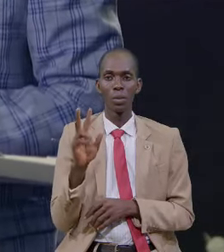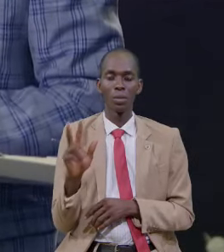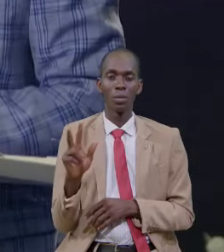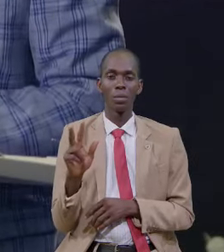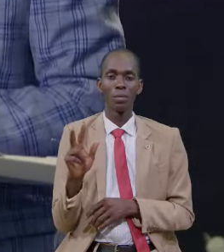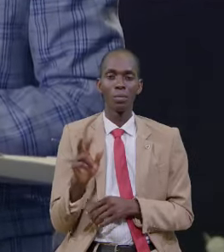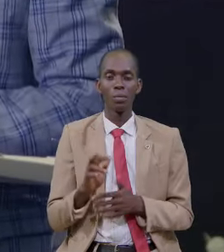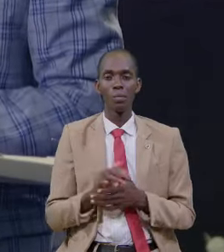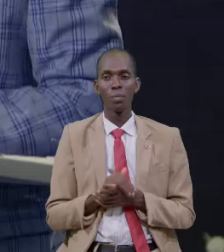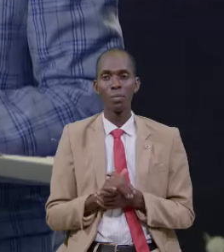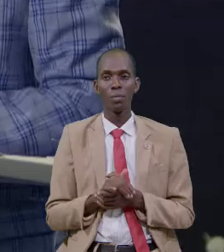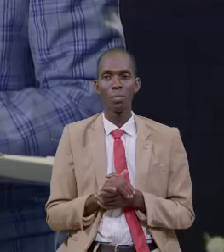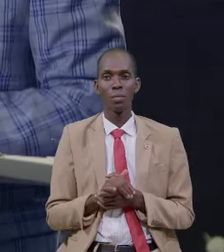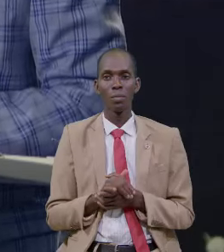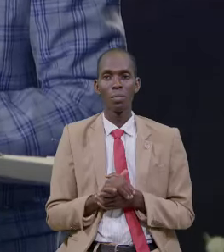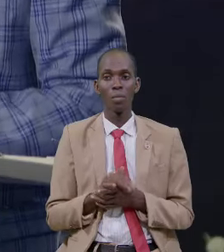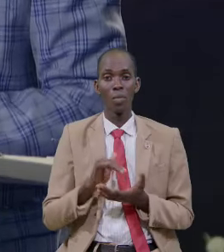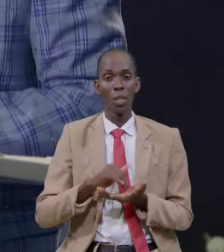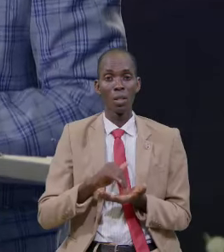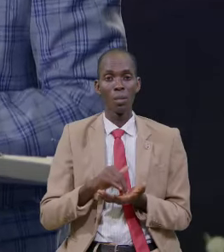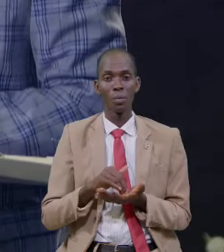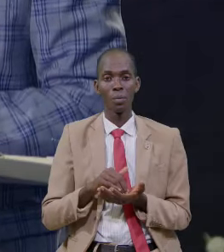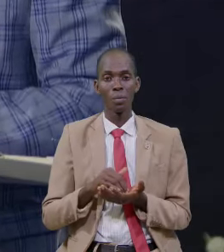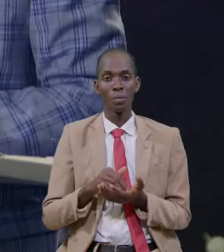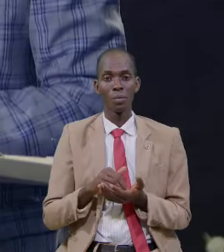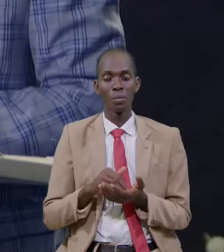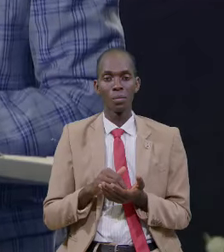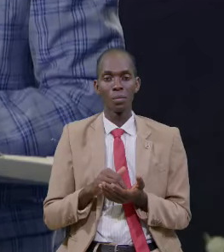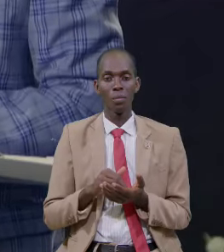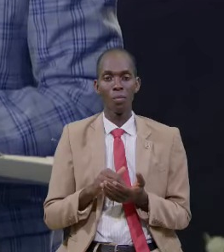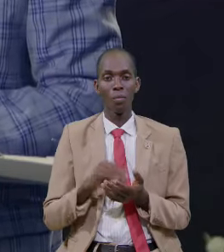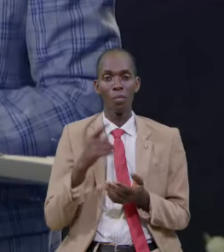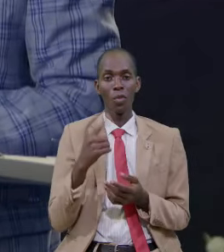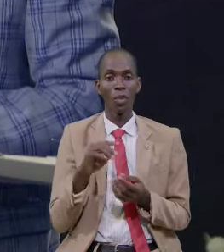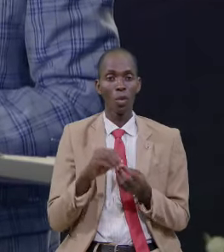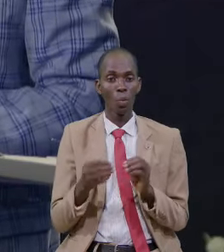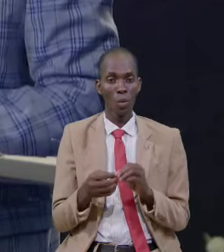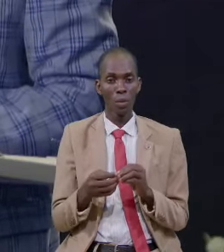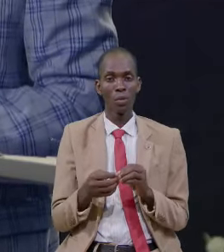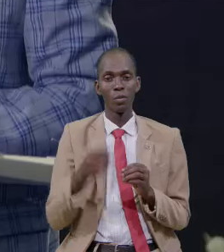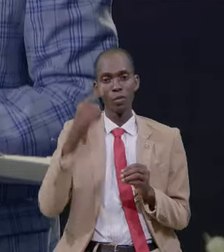+234 91 54 44 92 63. Once again, the number is